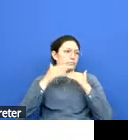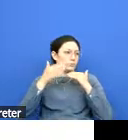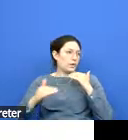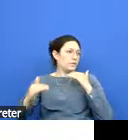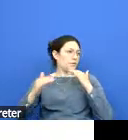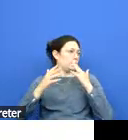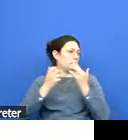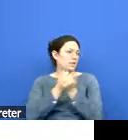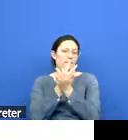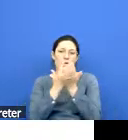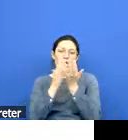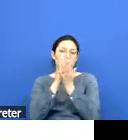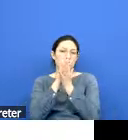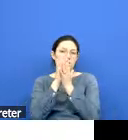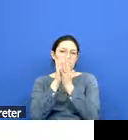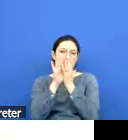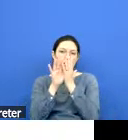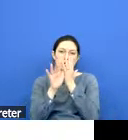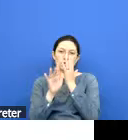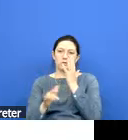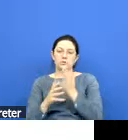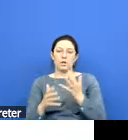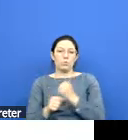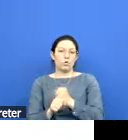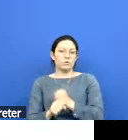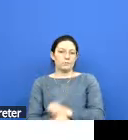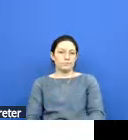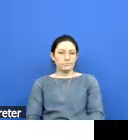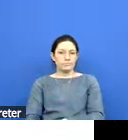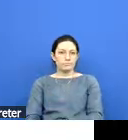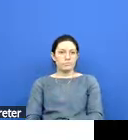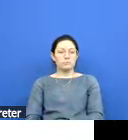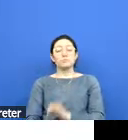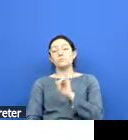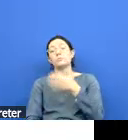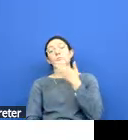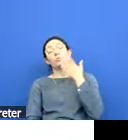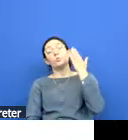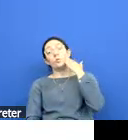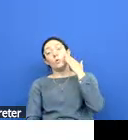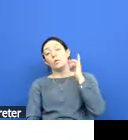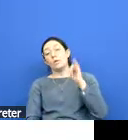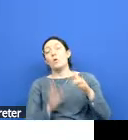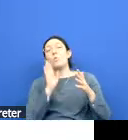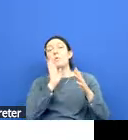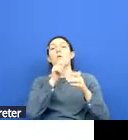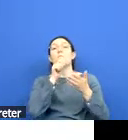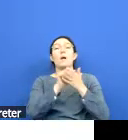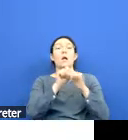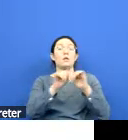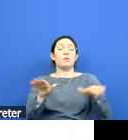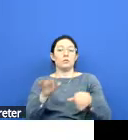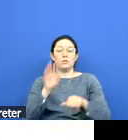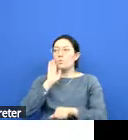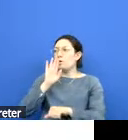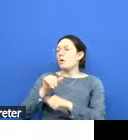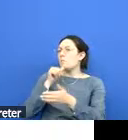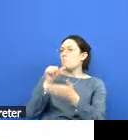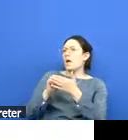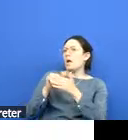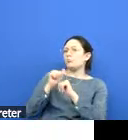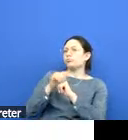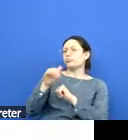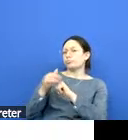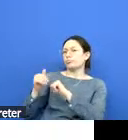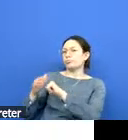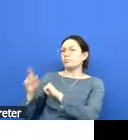a lot of work between now and then. But that's good to know that there will be a mailing. Yeah, we usually send that for these bigger projects.